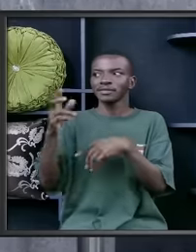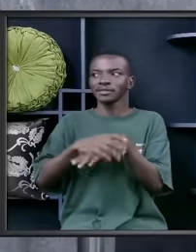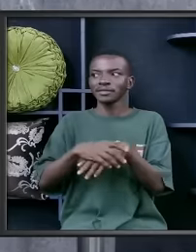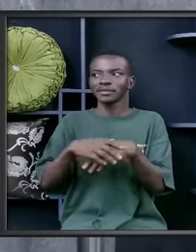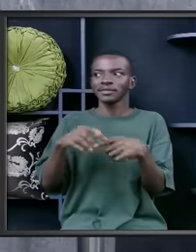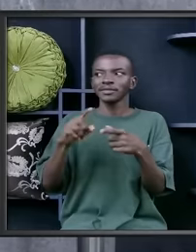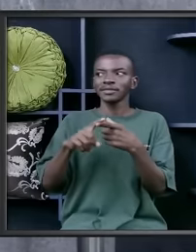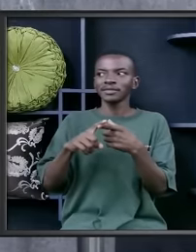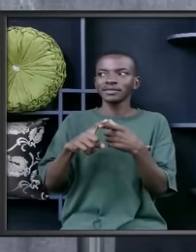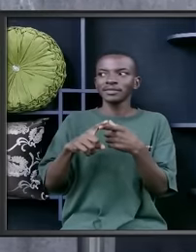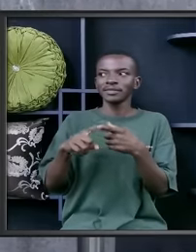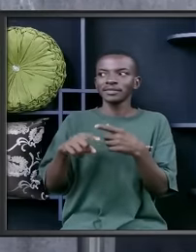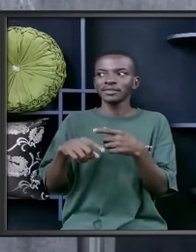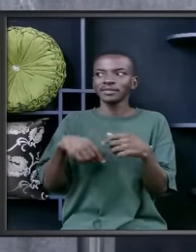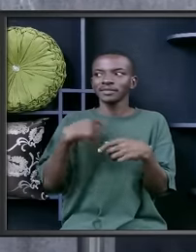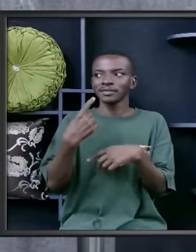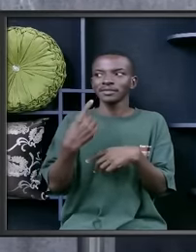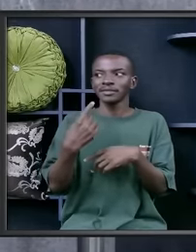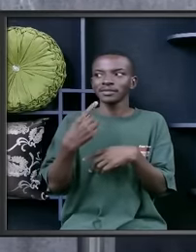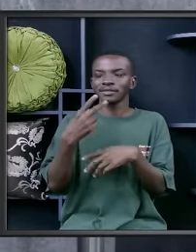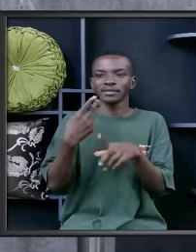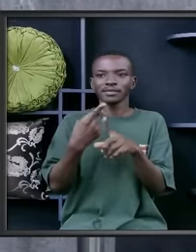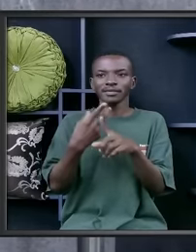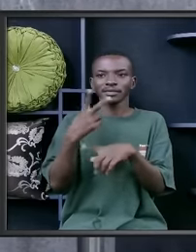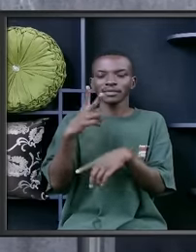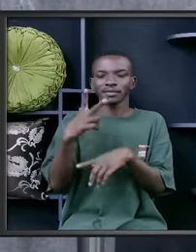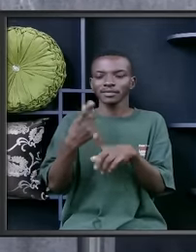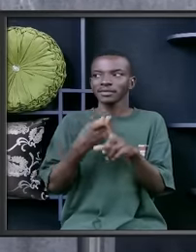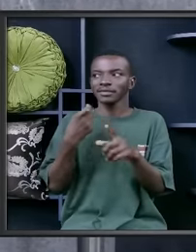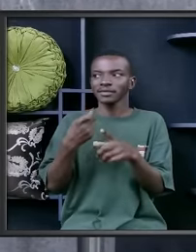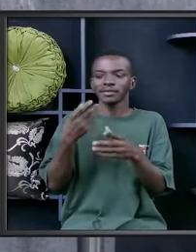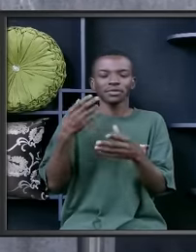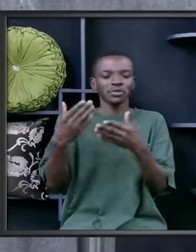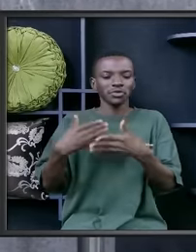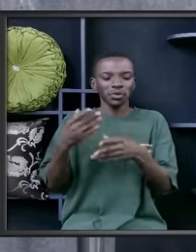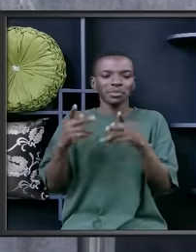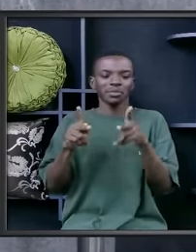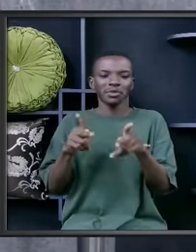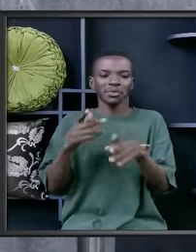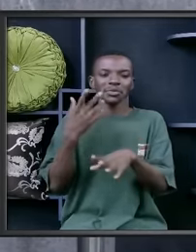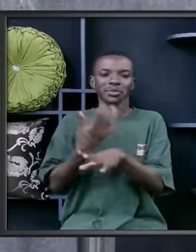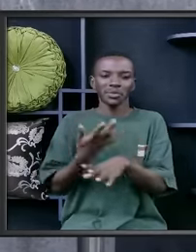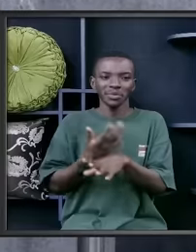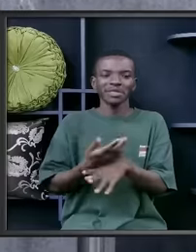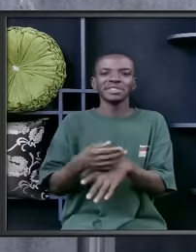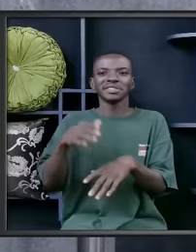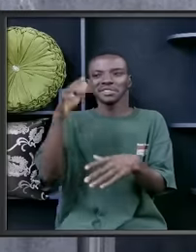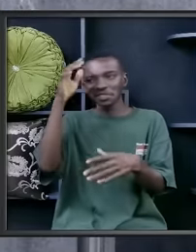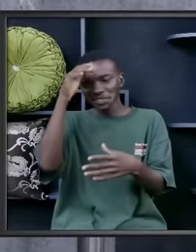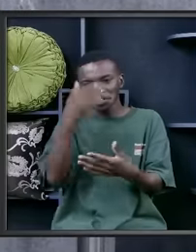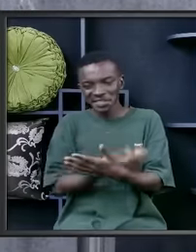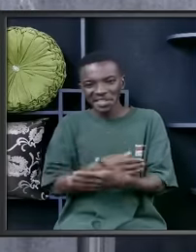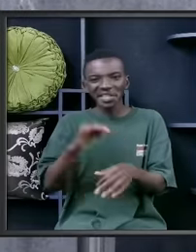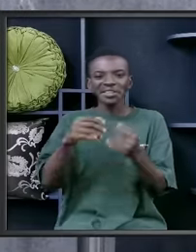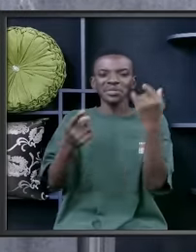Ebony. This thing where they tell you now reach 3 months. Before people beg him, everybody they call him, like your son. How you go to